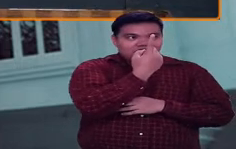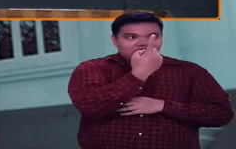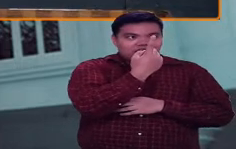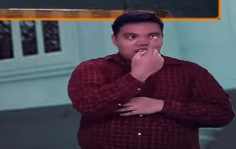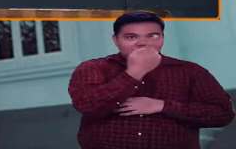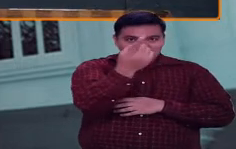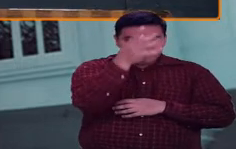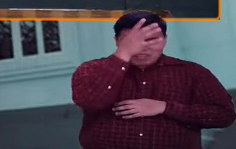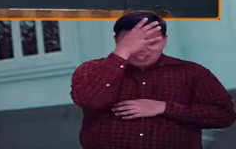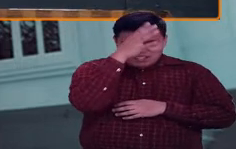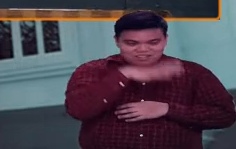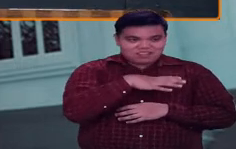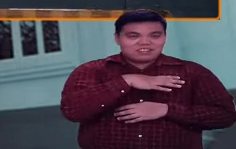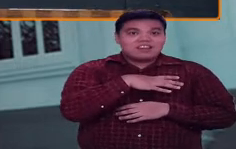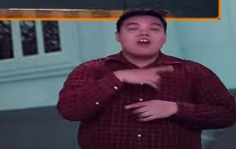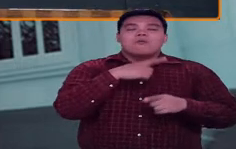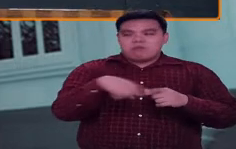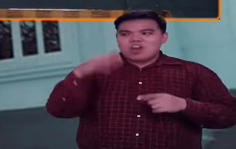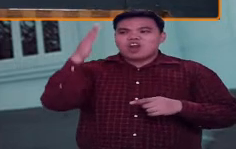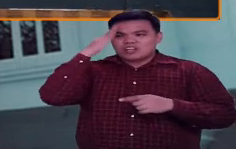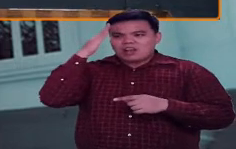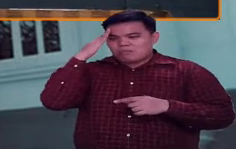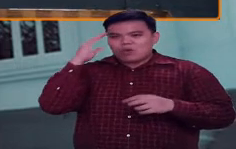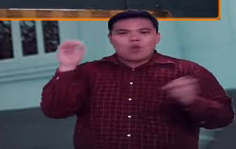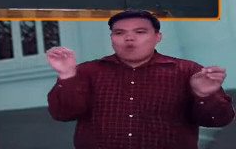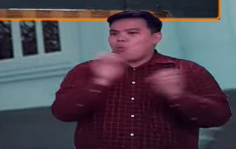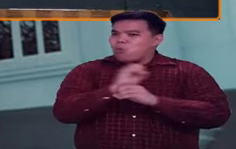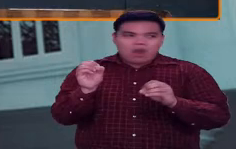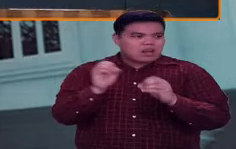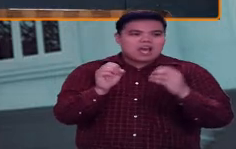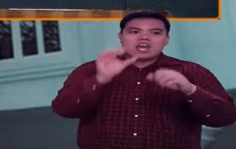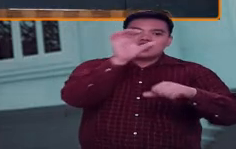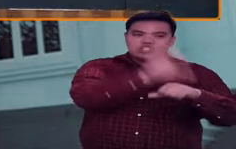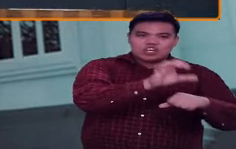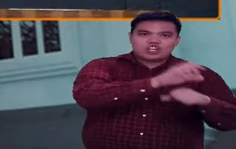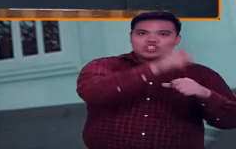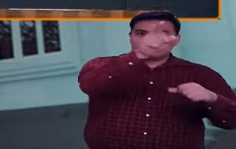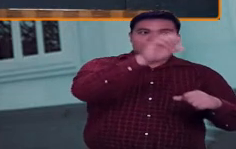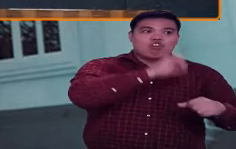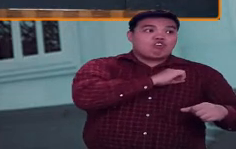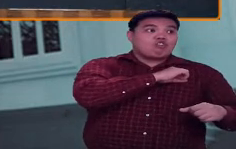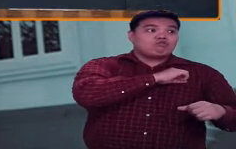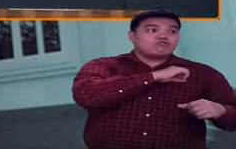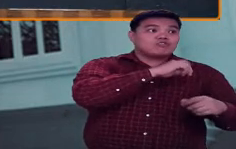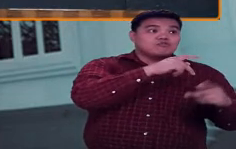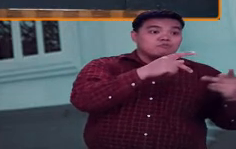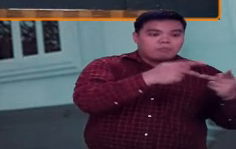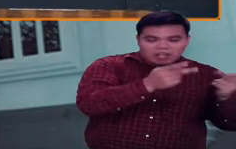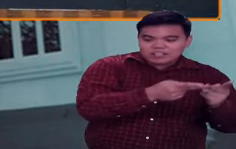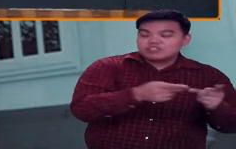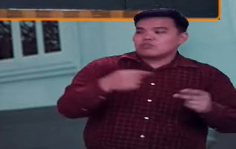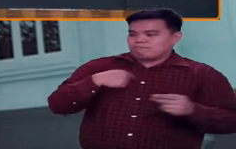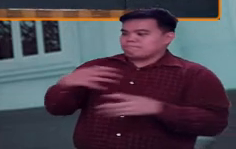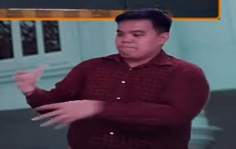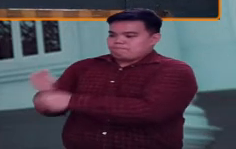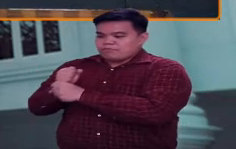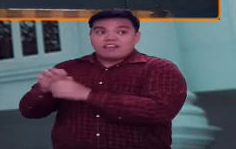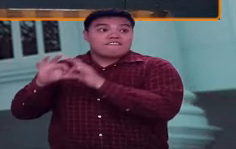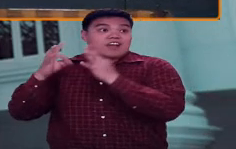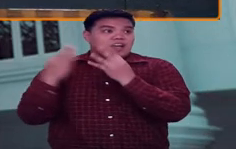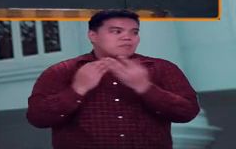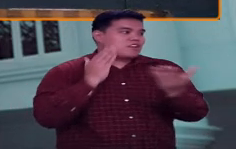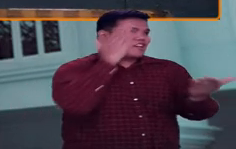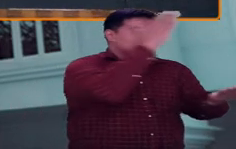knew. But he knew that there were no churches in Pokot. So he took his family there.